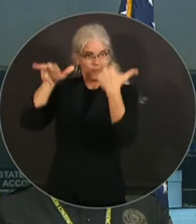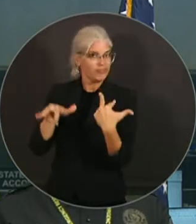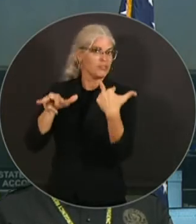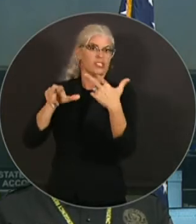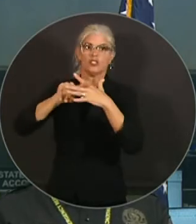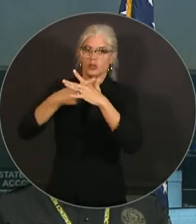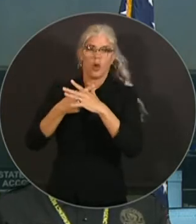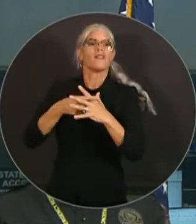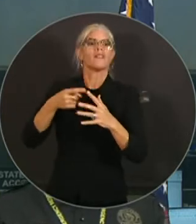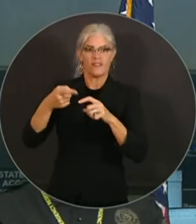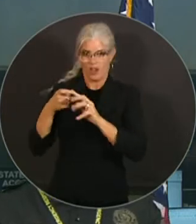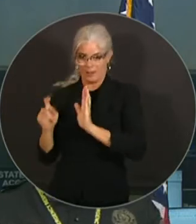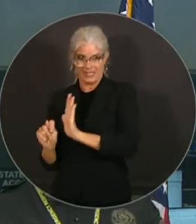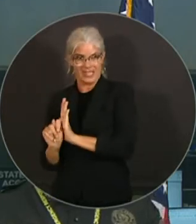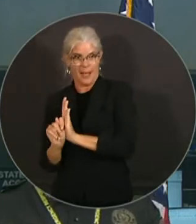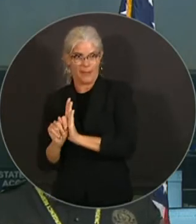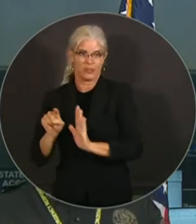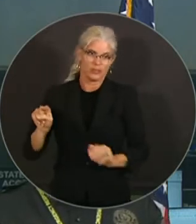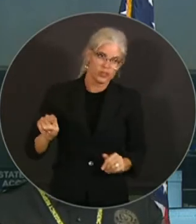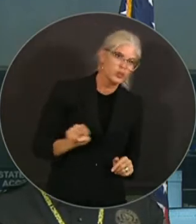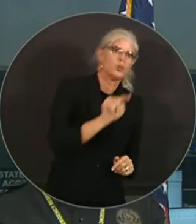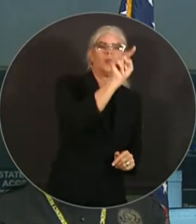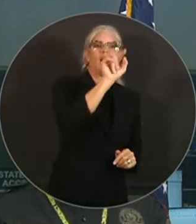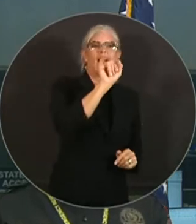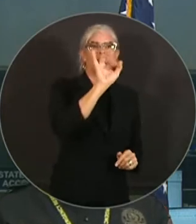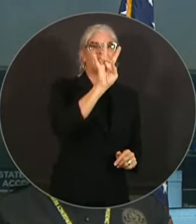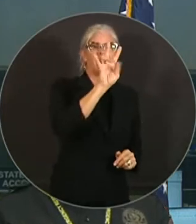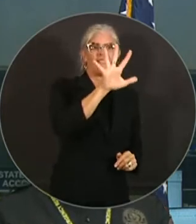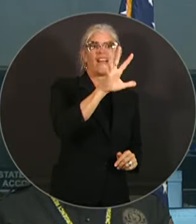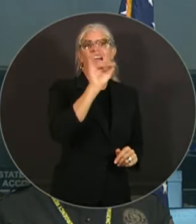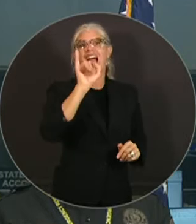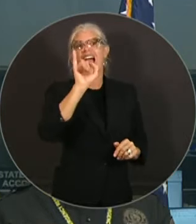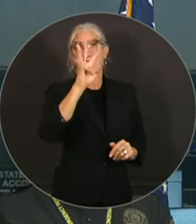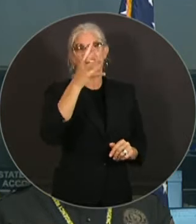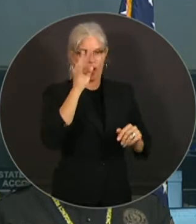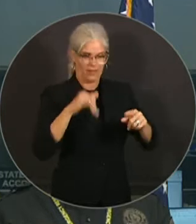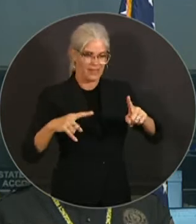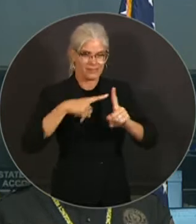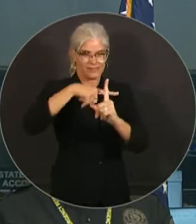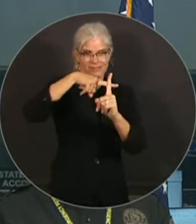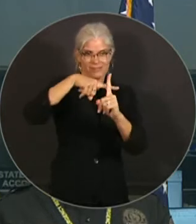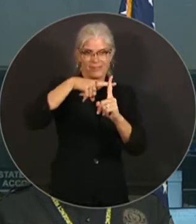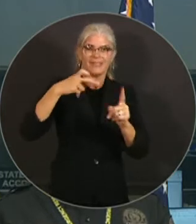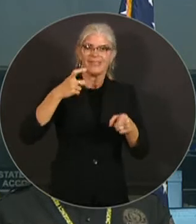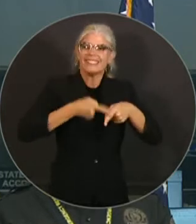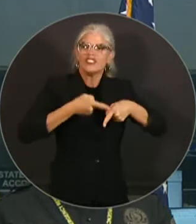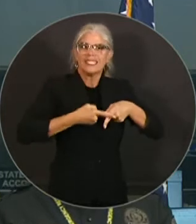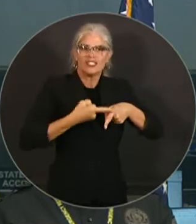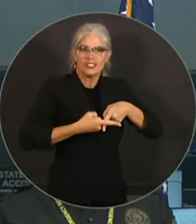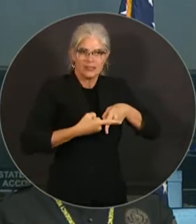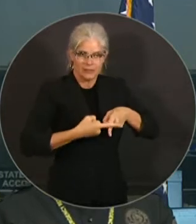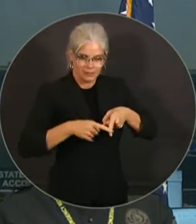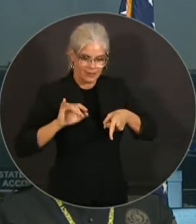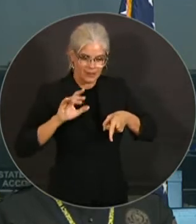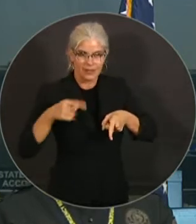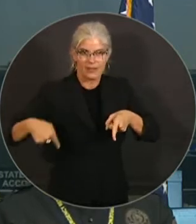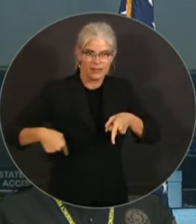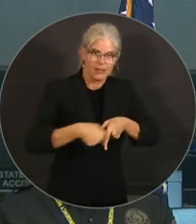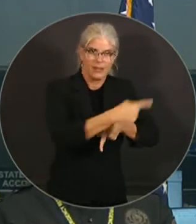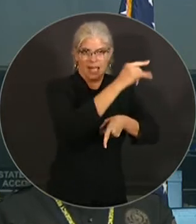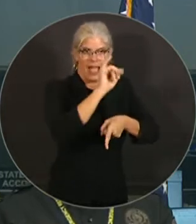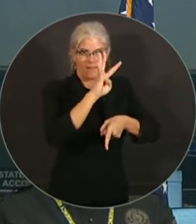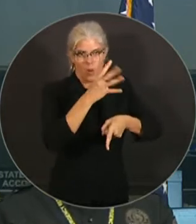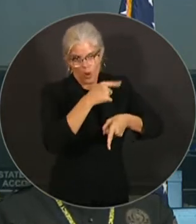Tampa Bay, just north of where I-75 and I-4 meet, all the way to I-10 in Columbia County. We have increased